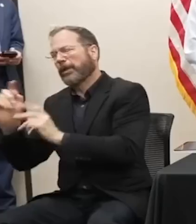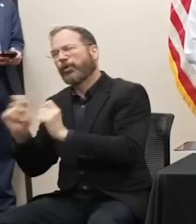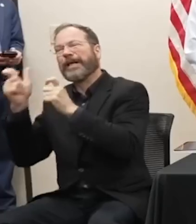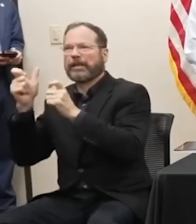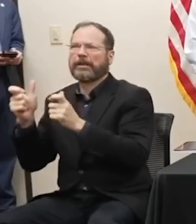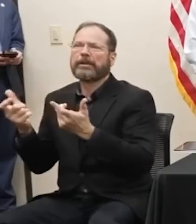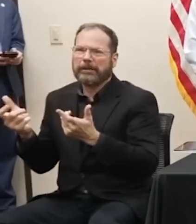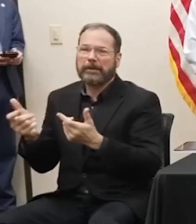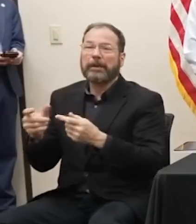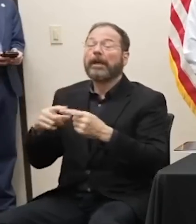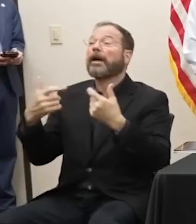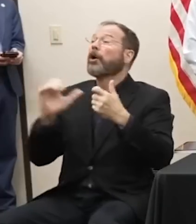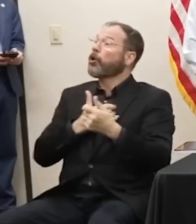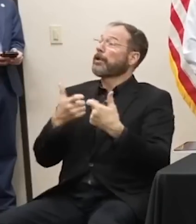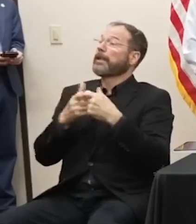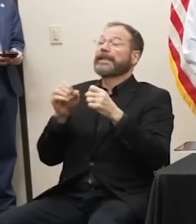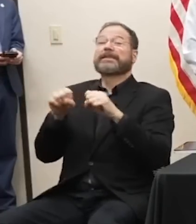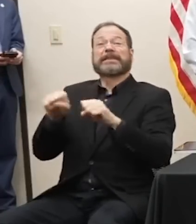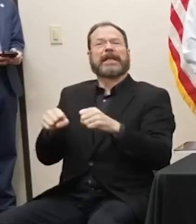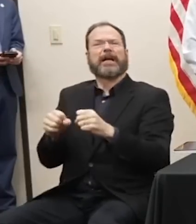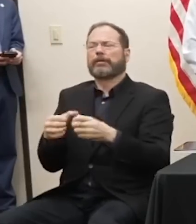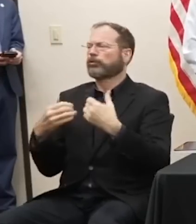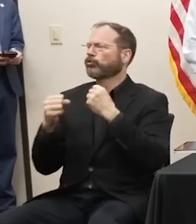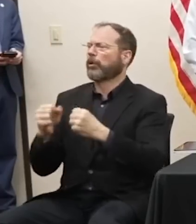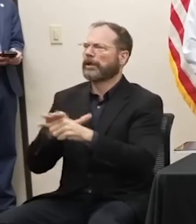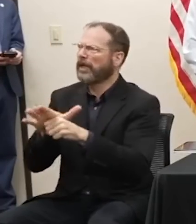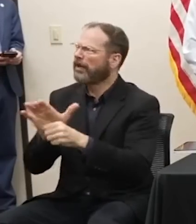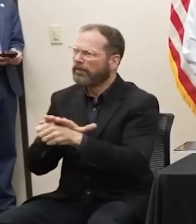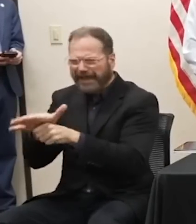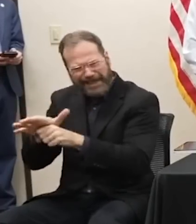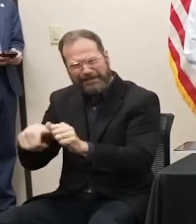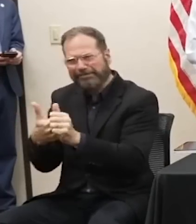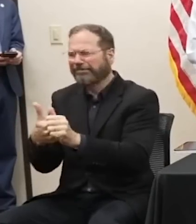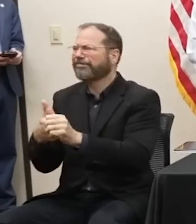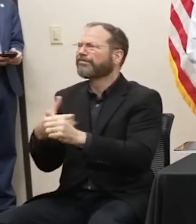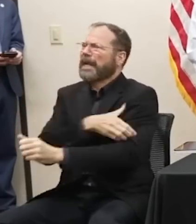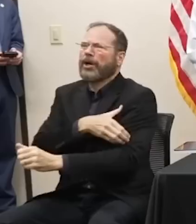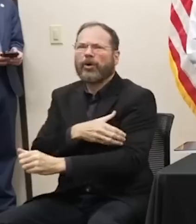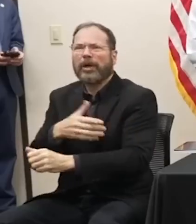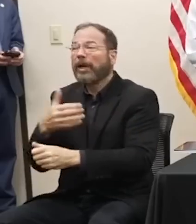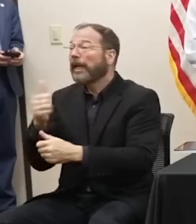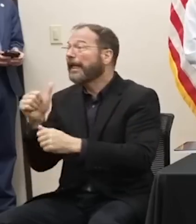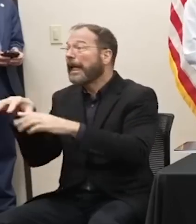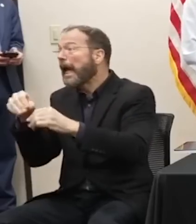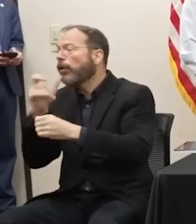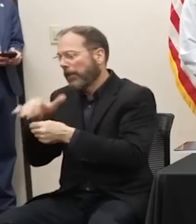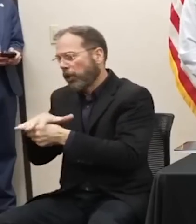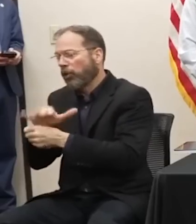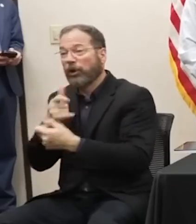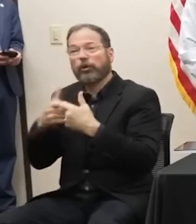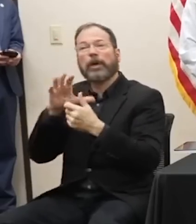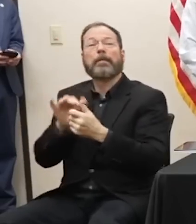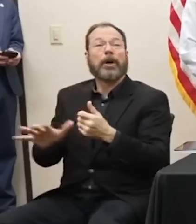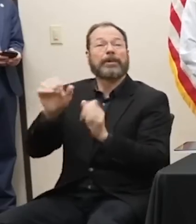Again, the grid is secure. We have adequate reserves. This is any outages will be local. Our utility companies